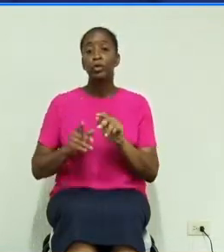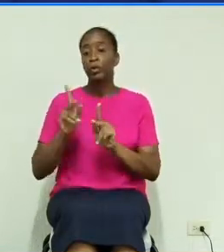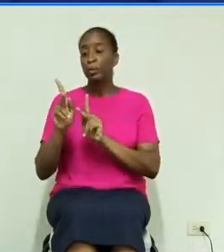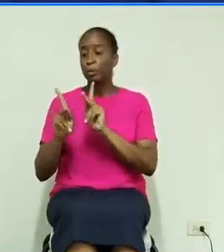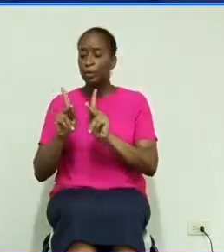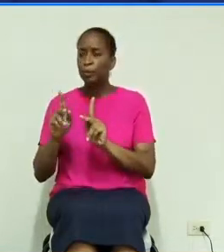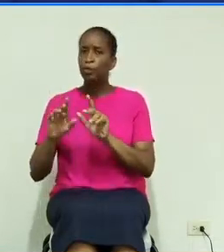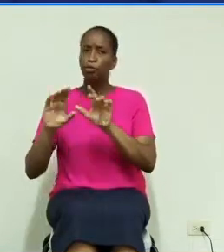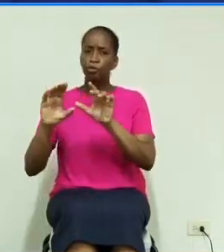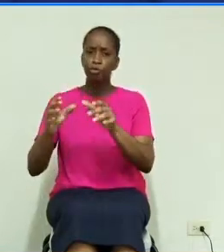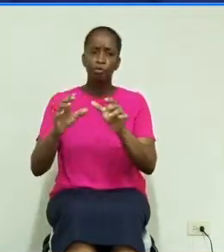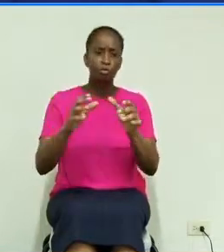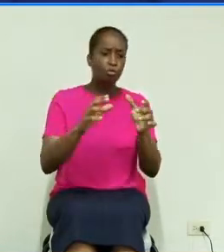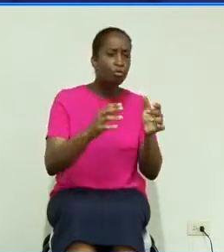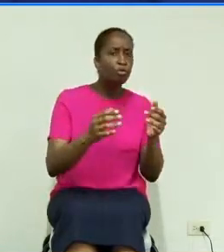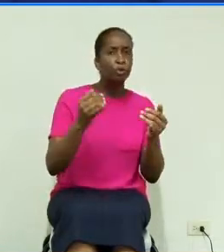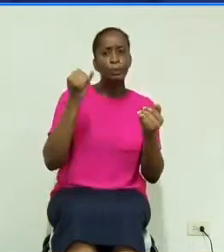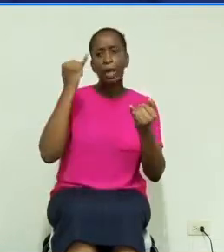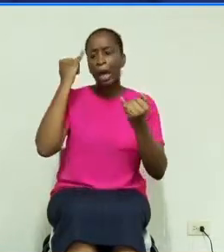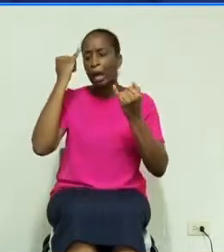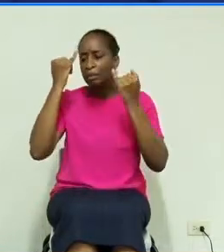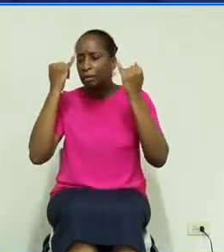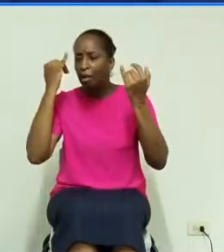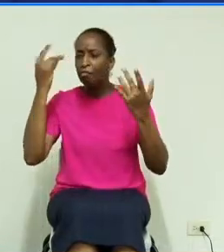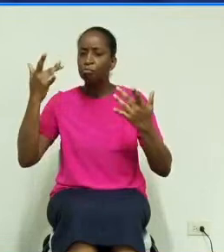think that a bicameral